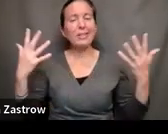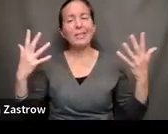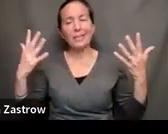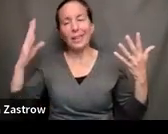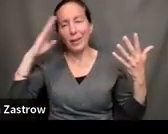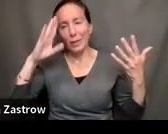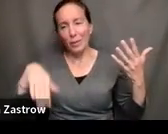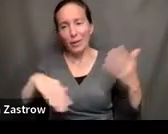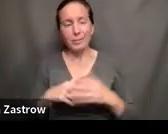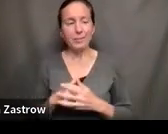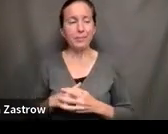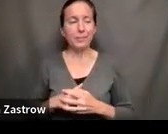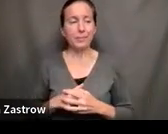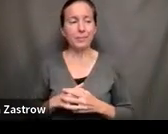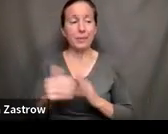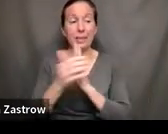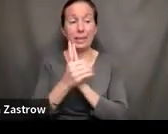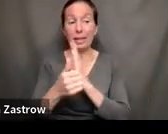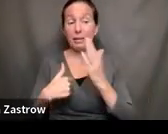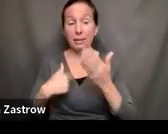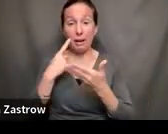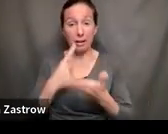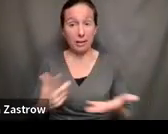are the skills I see.